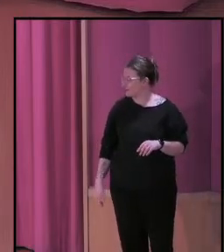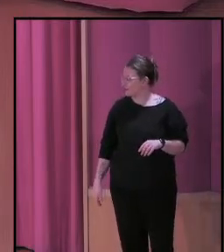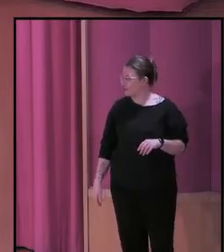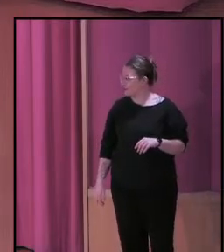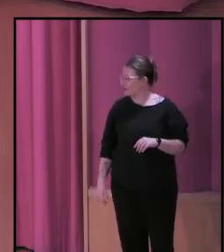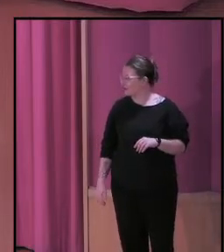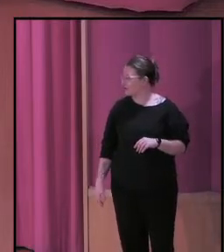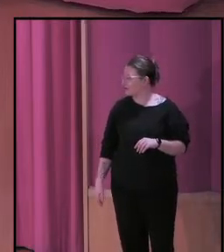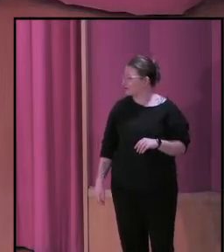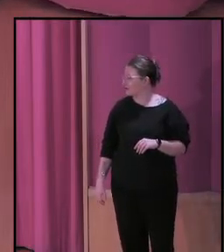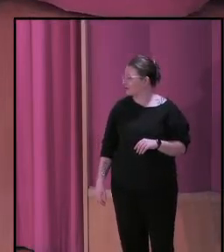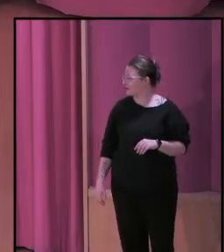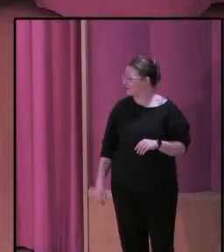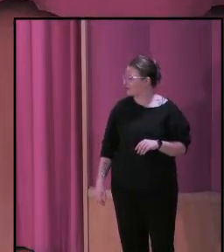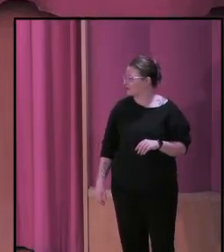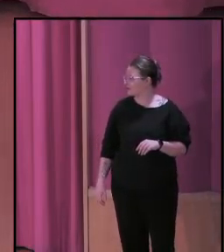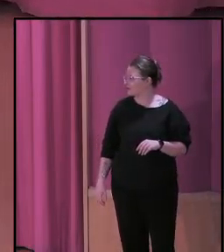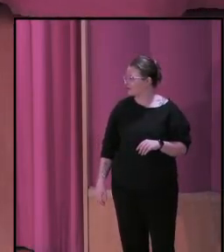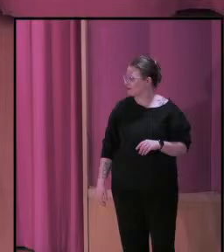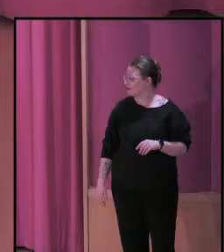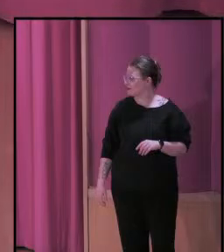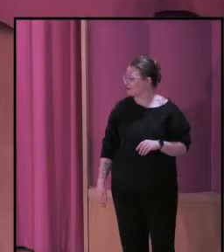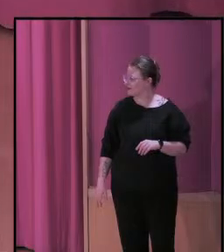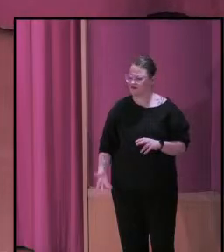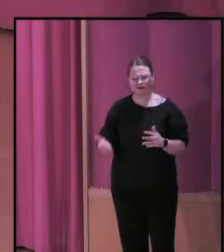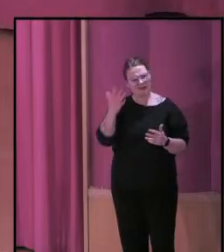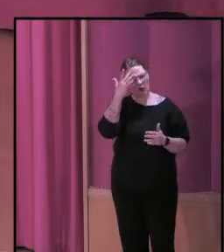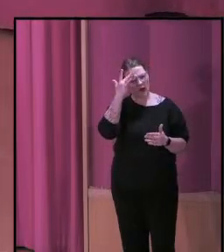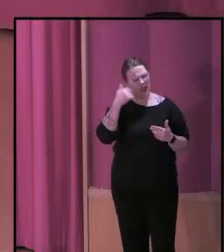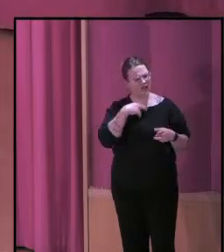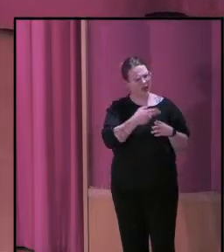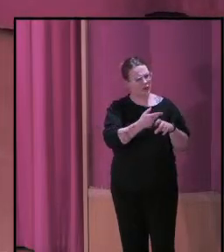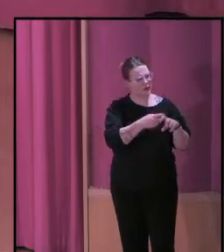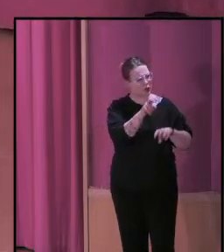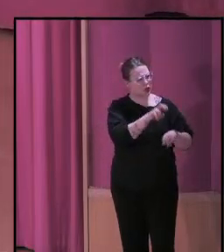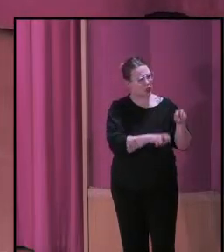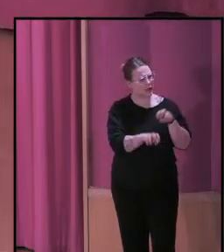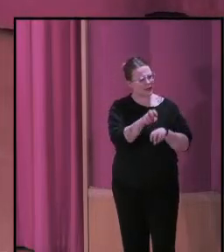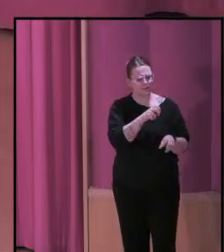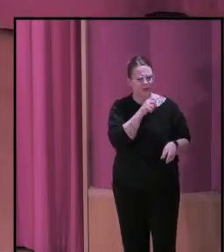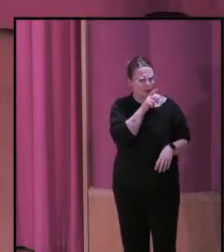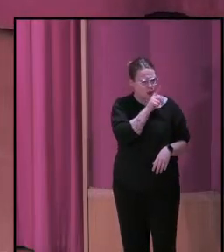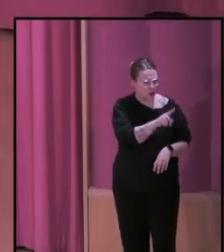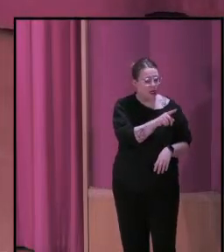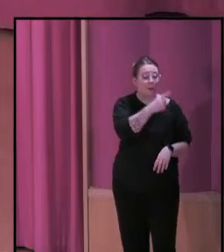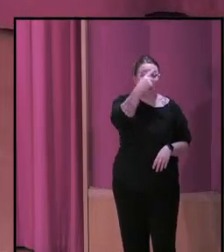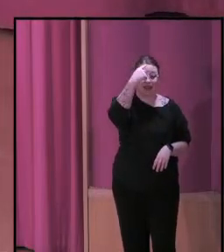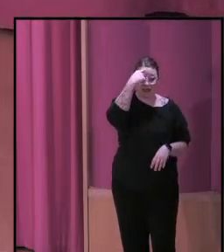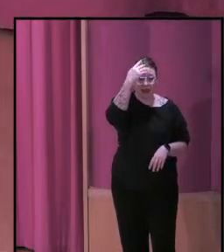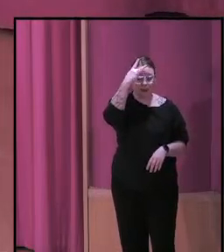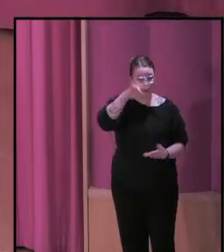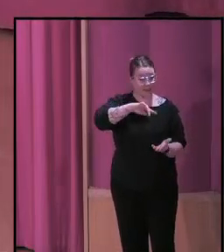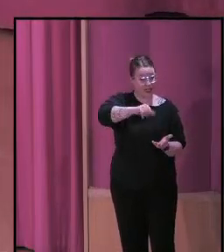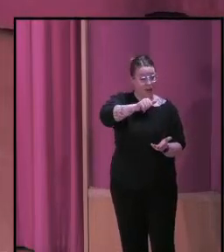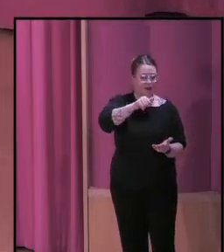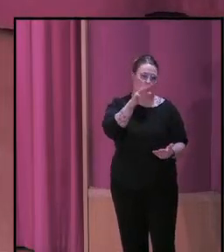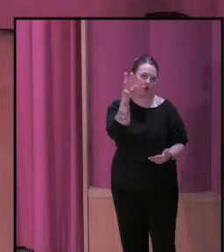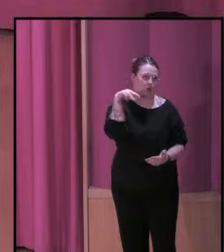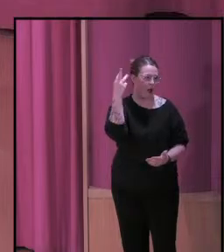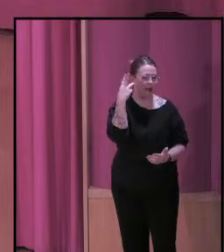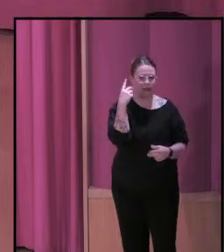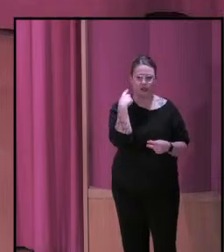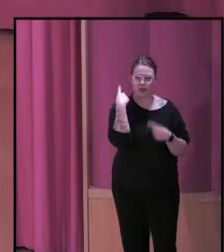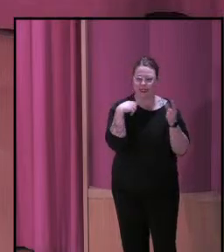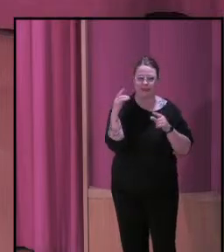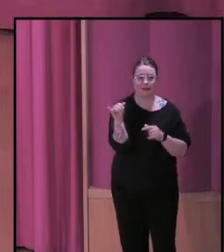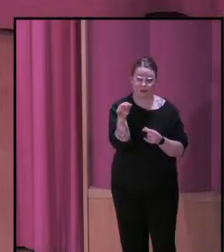I'm not really sure why it is that top tricks have circus names, but my theory is it's because tops are wild and crazy, just like the